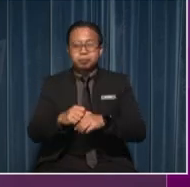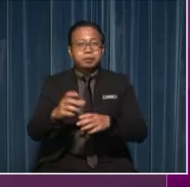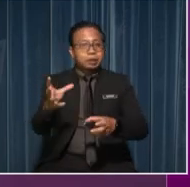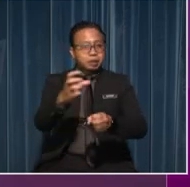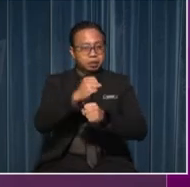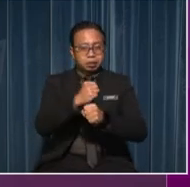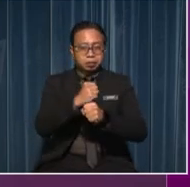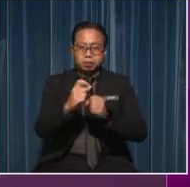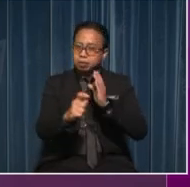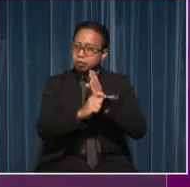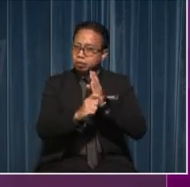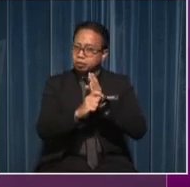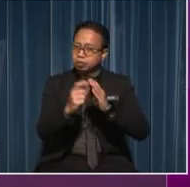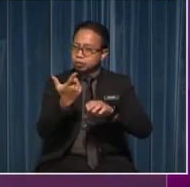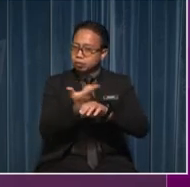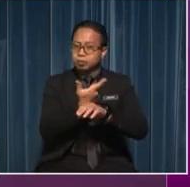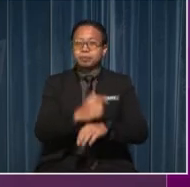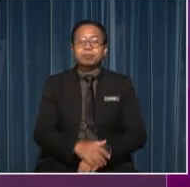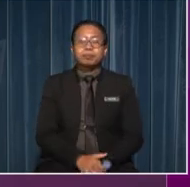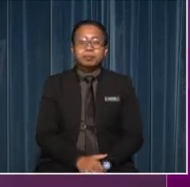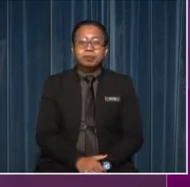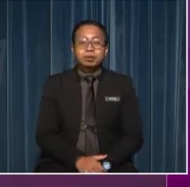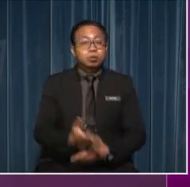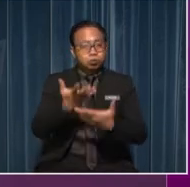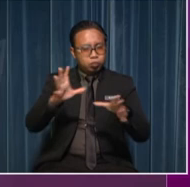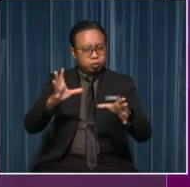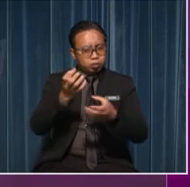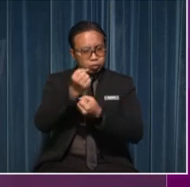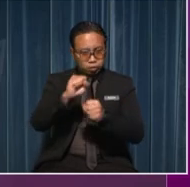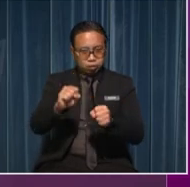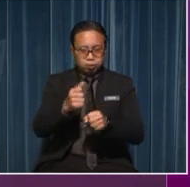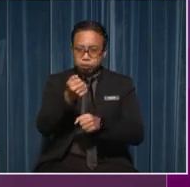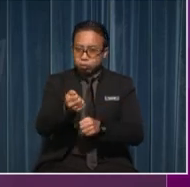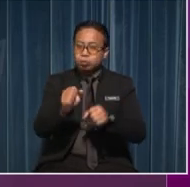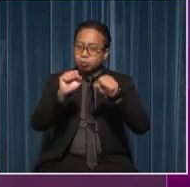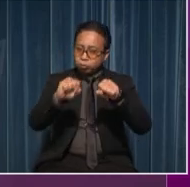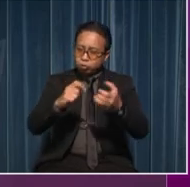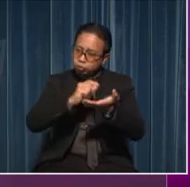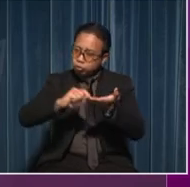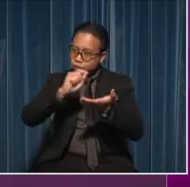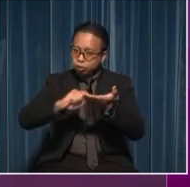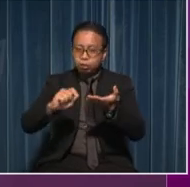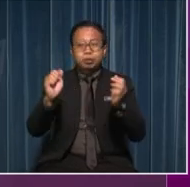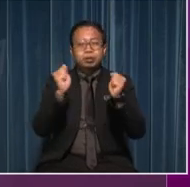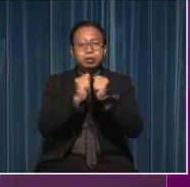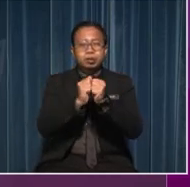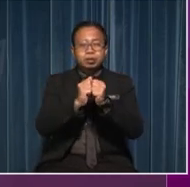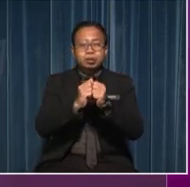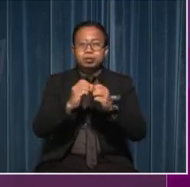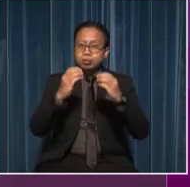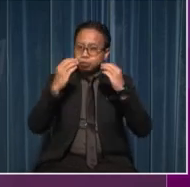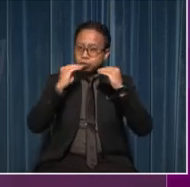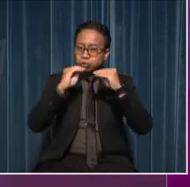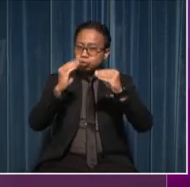your additional exercise. Upon completion, you may check the answers with your